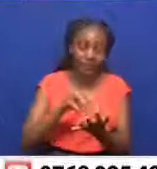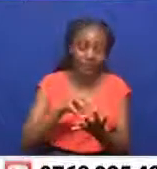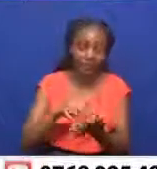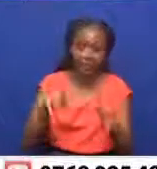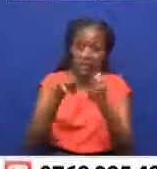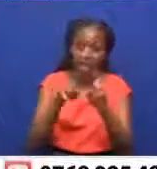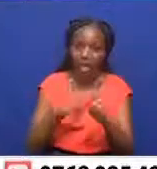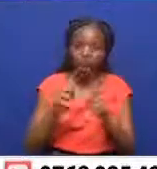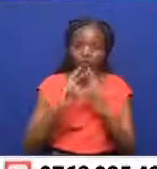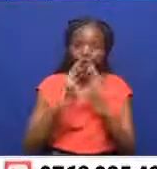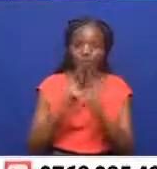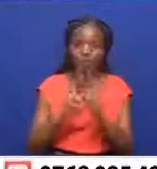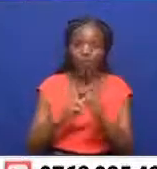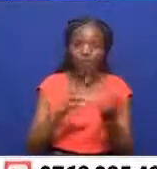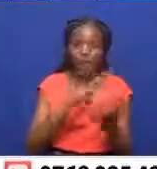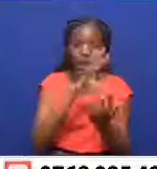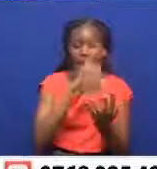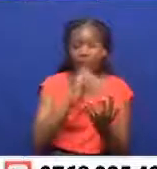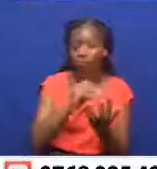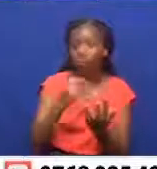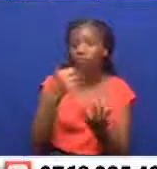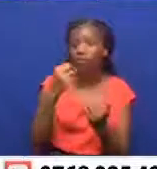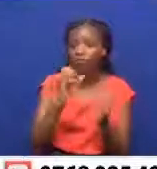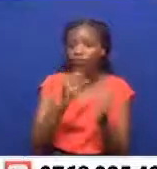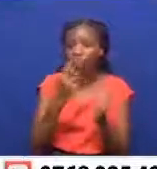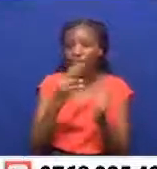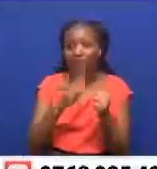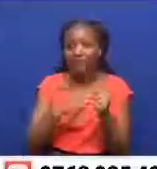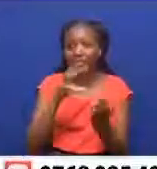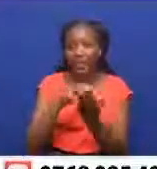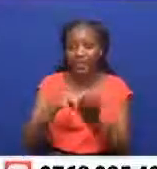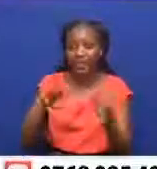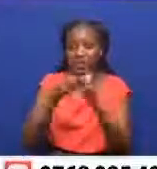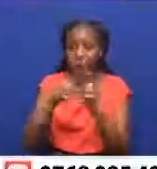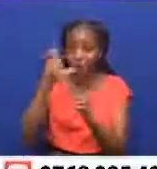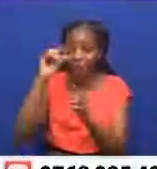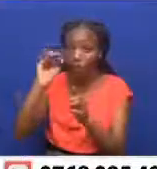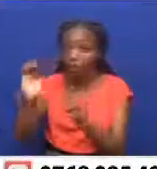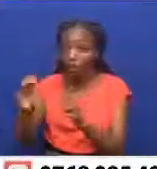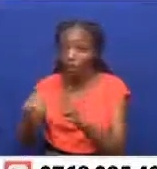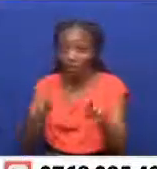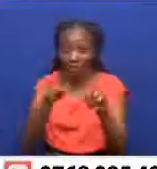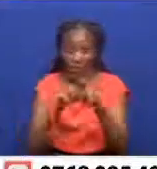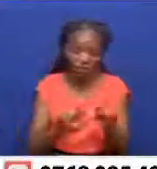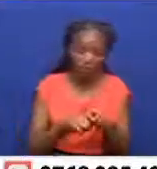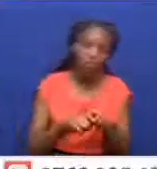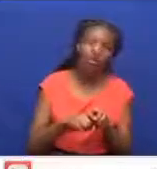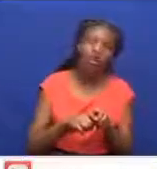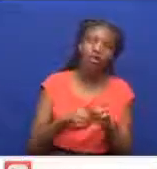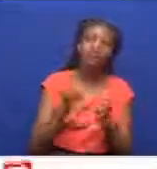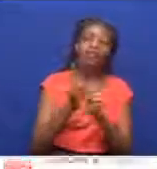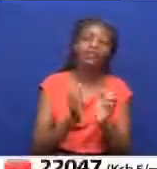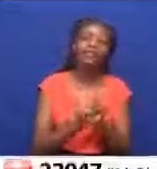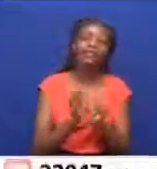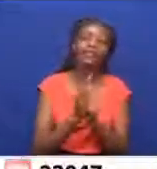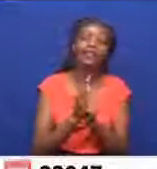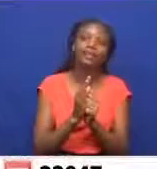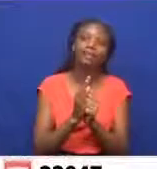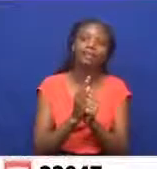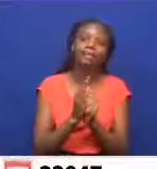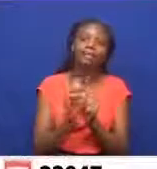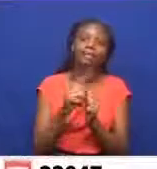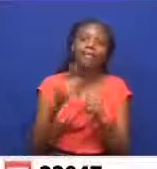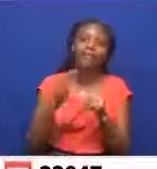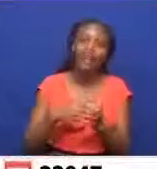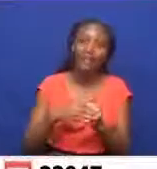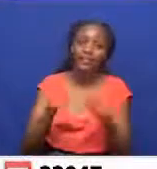by recording a total of 29 cases. Mombasa County was the leading county on the 13th of September with a total